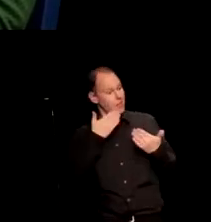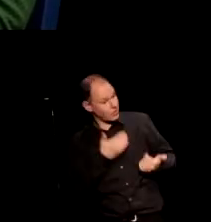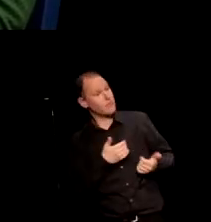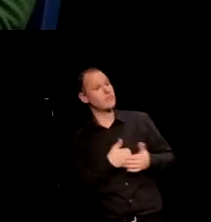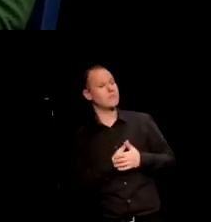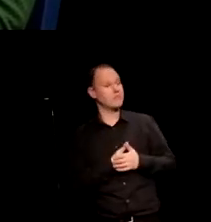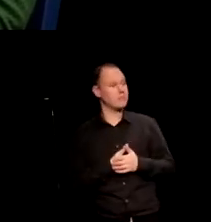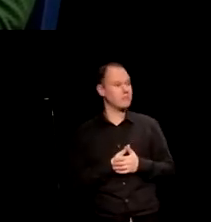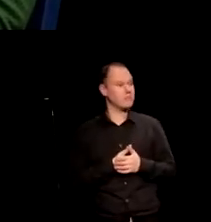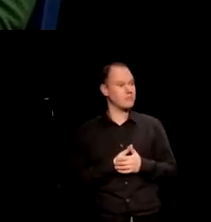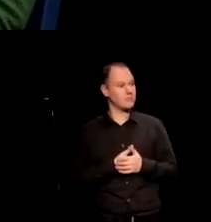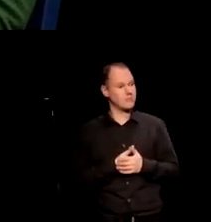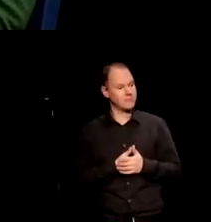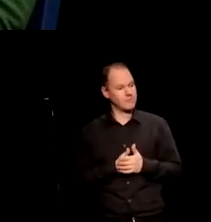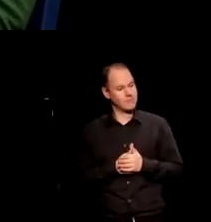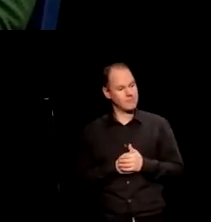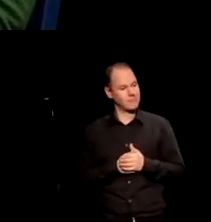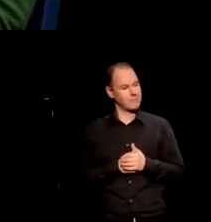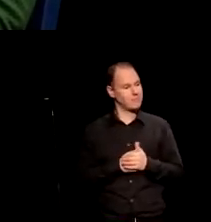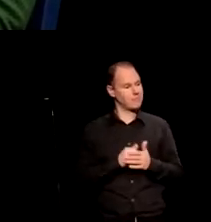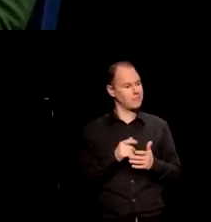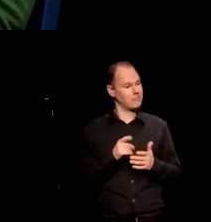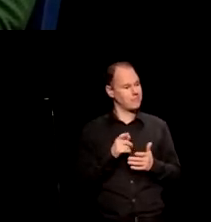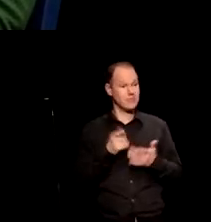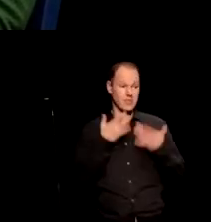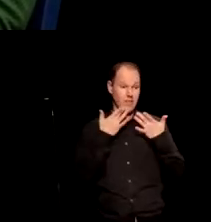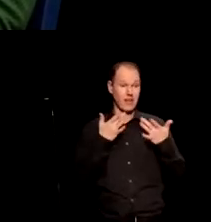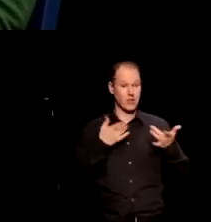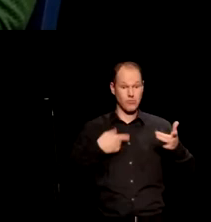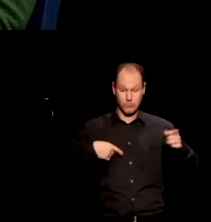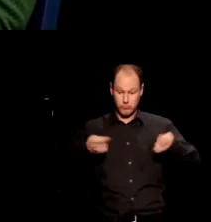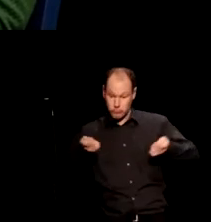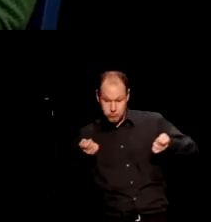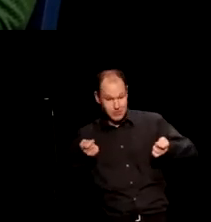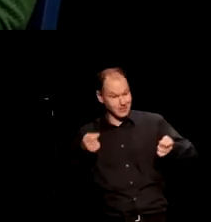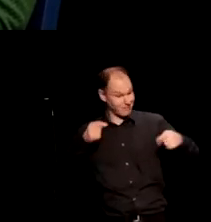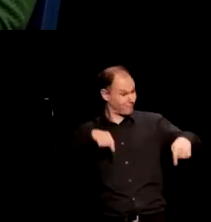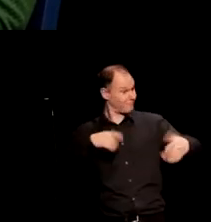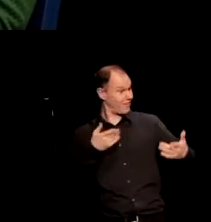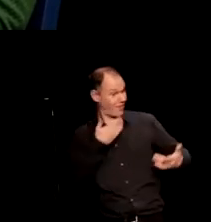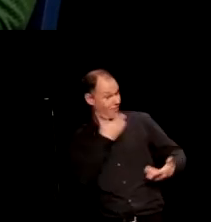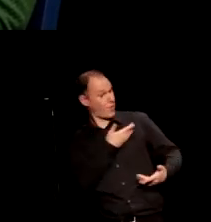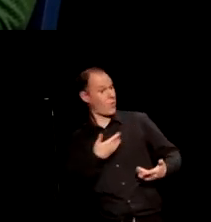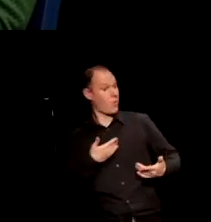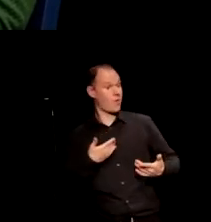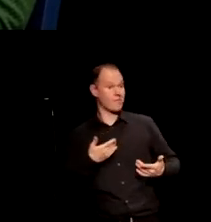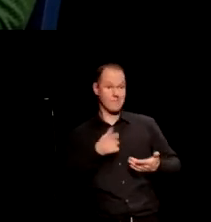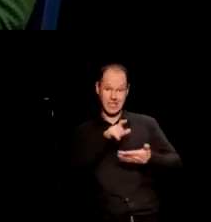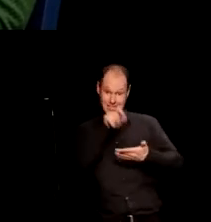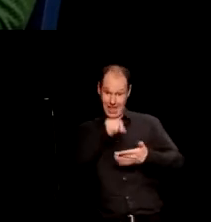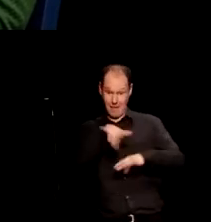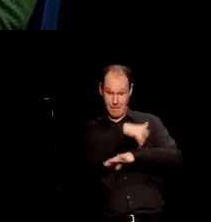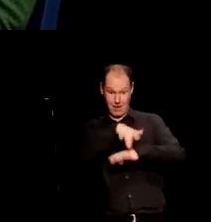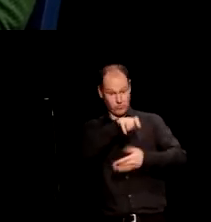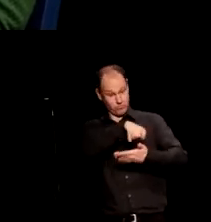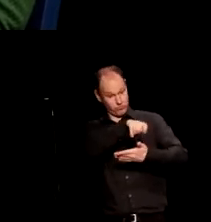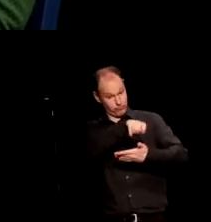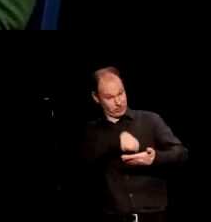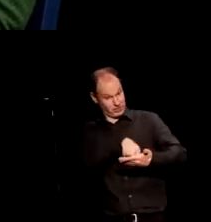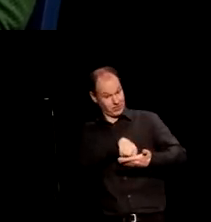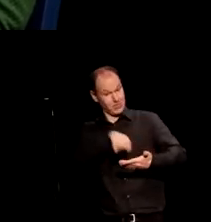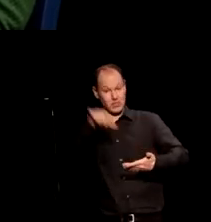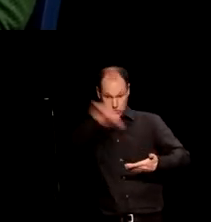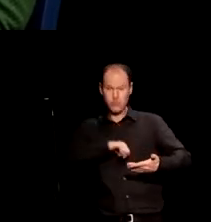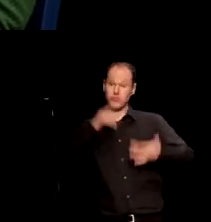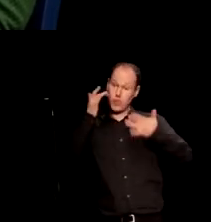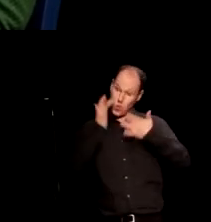that were given by that writer. And thank you for the direction of that, because that's the bottom line. It was written to be heard and to be felt and to be understood.